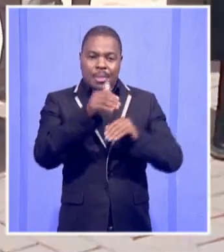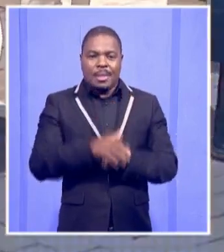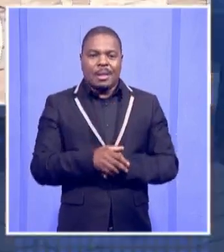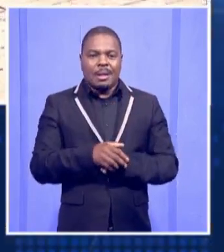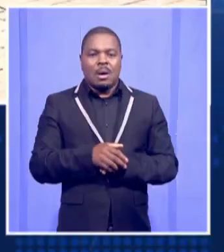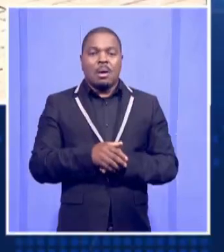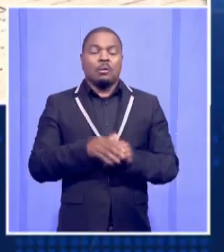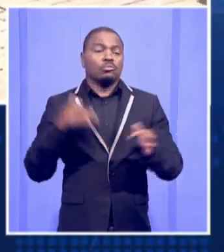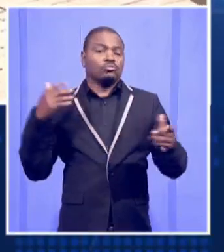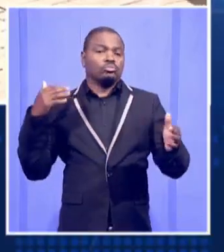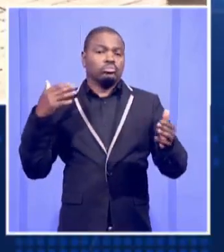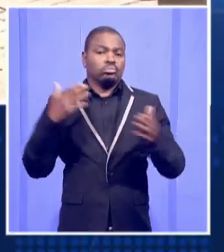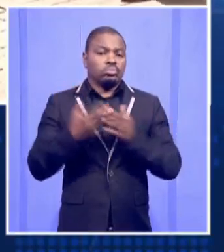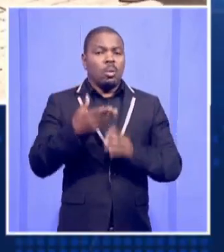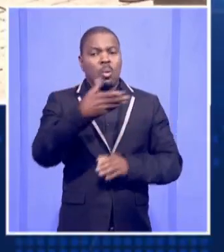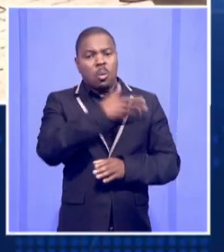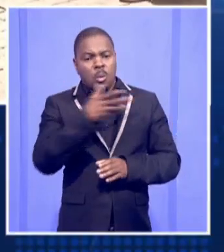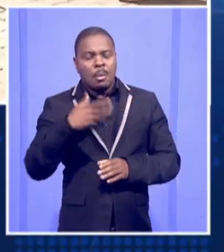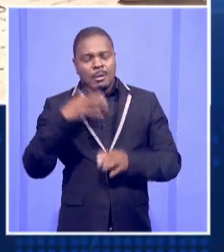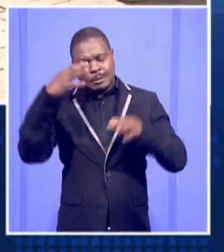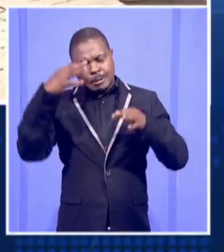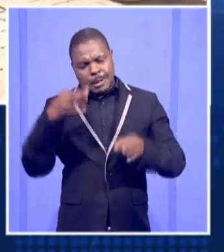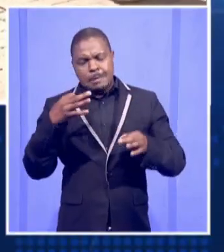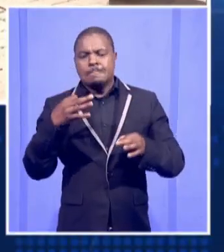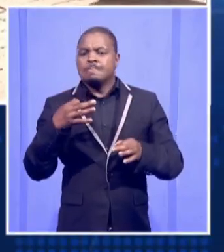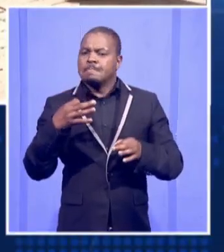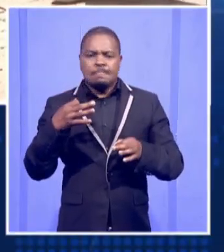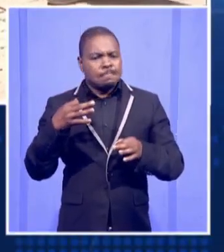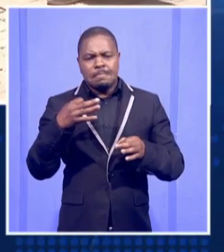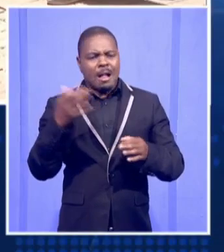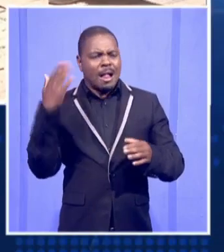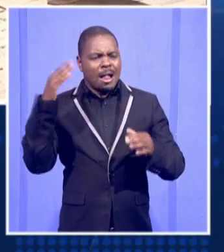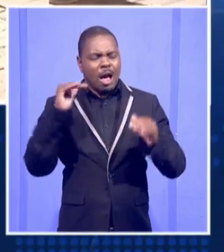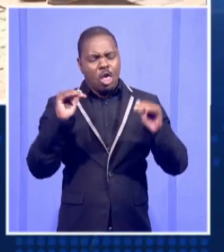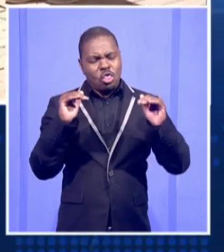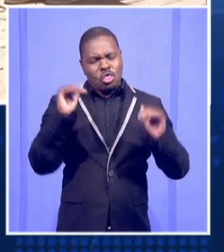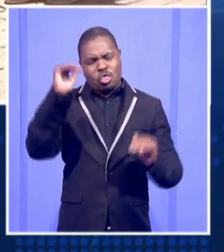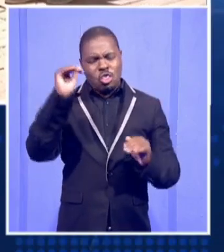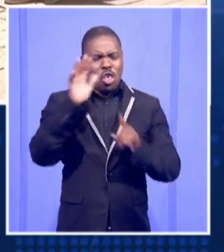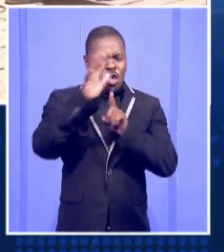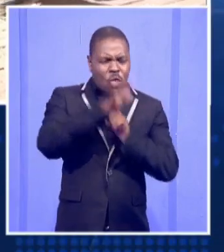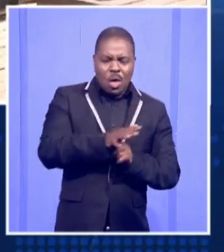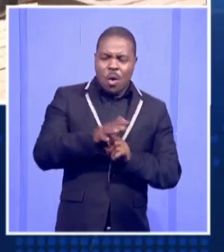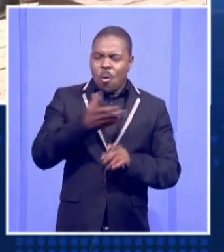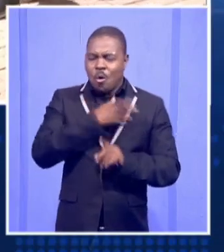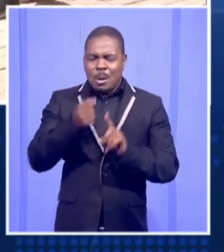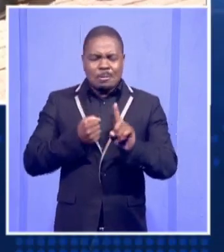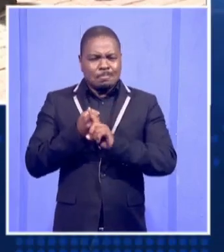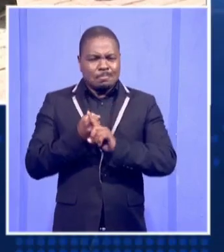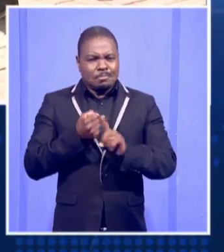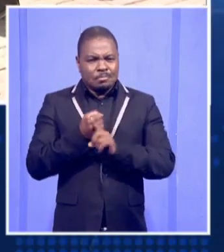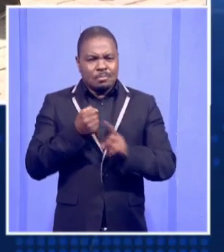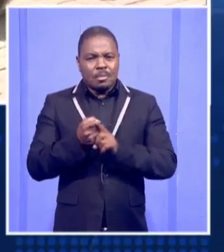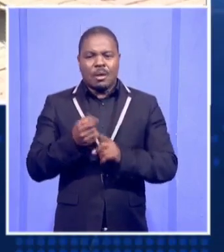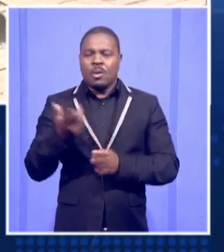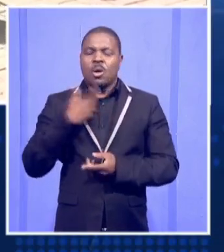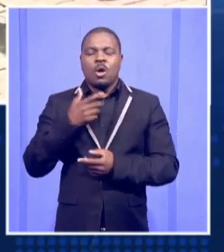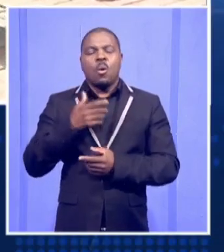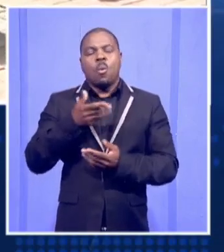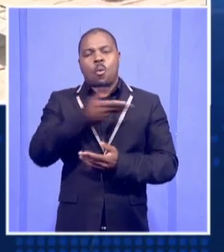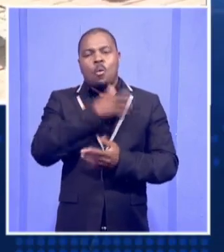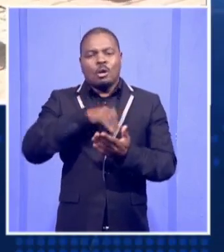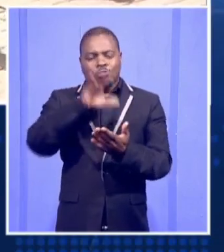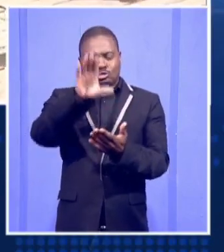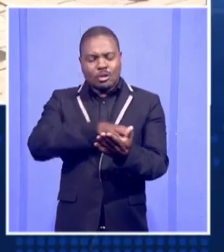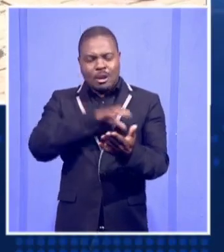that women have decided to take action against the injustices of the past that were there, it was women that even started with the Women's Charter,